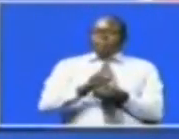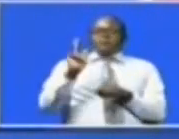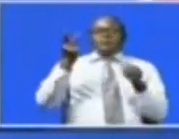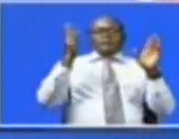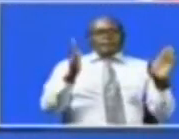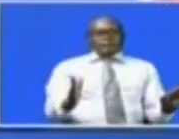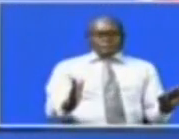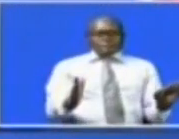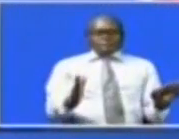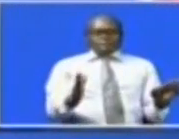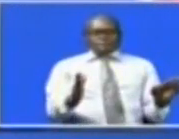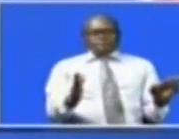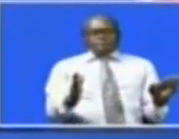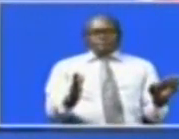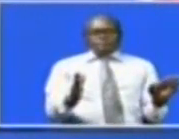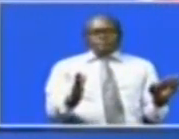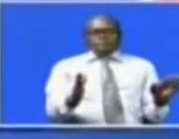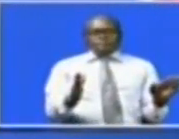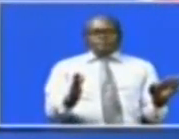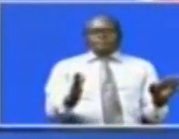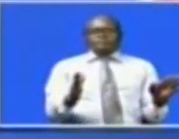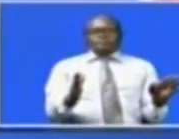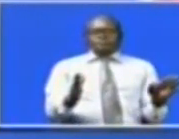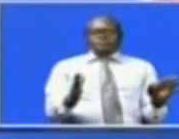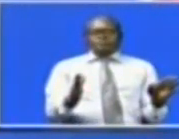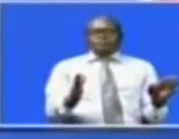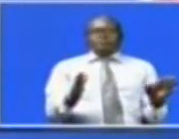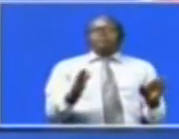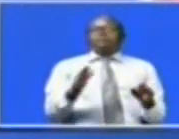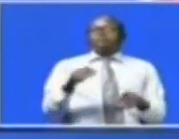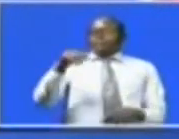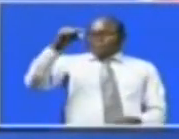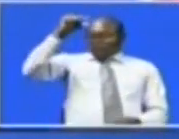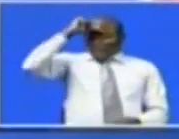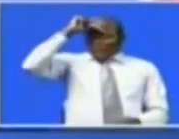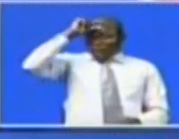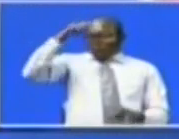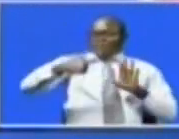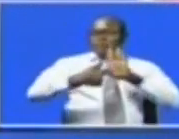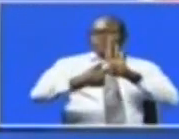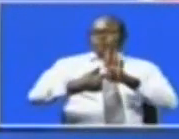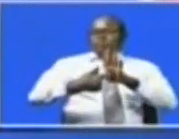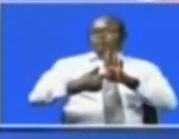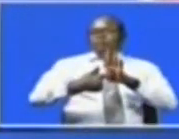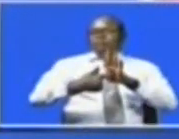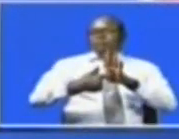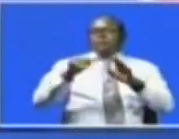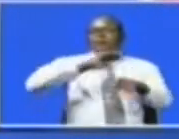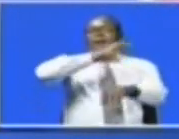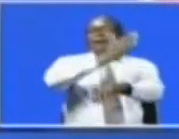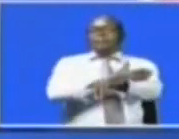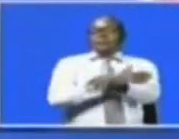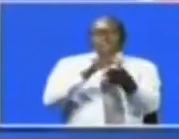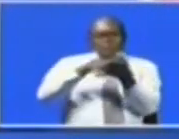Kenyan is that this government had demonstrated a capacity to